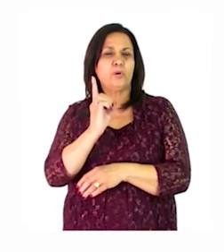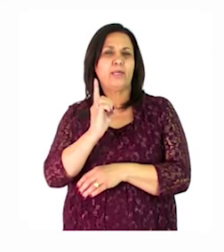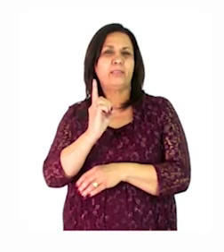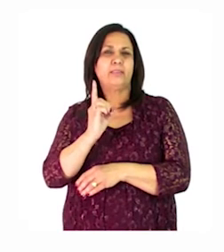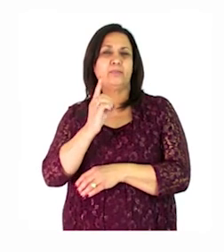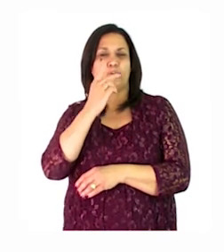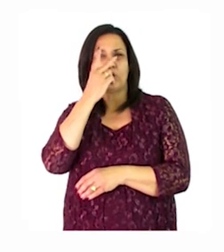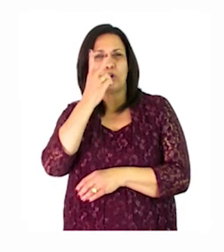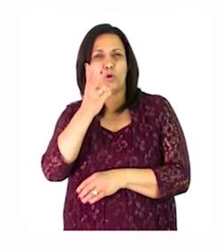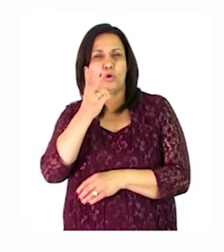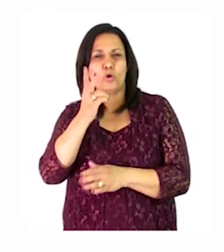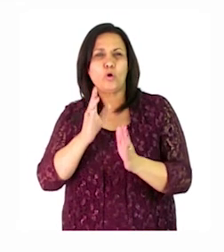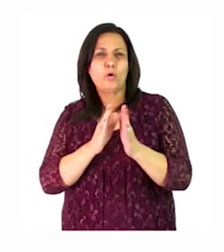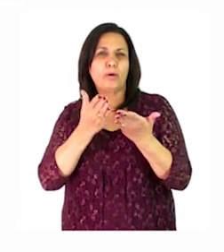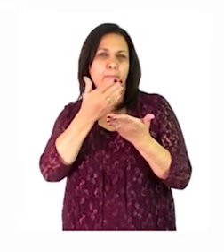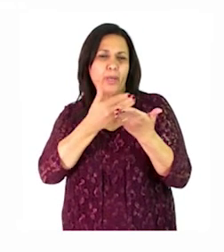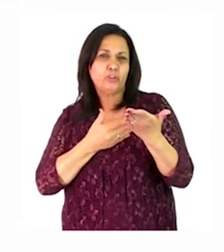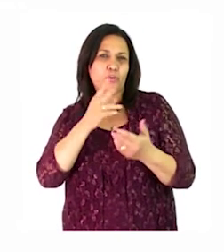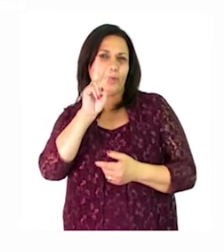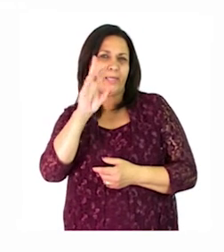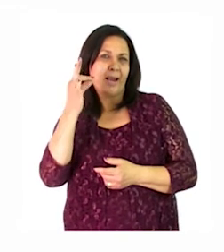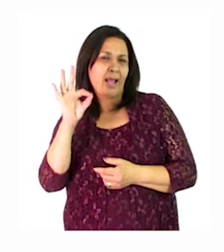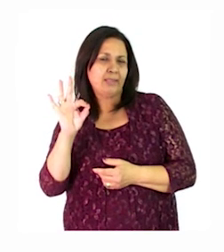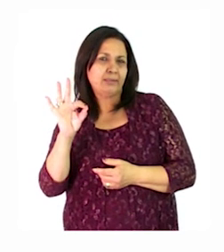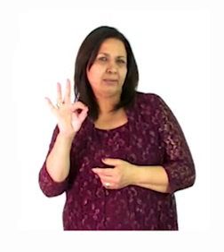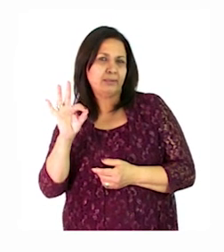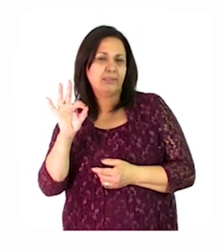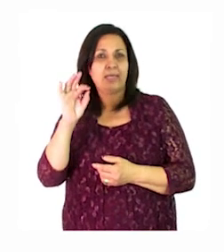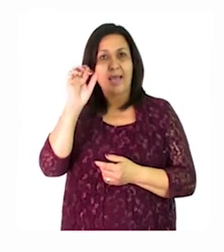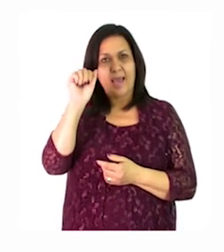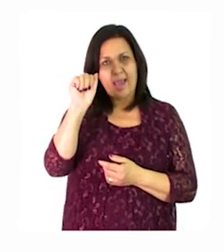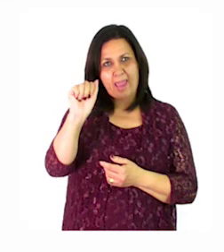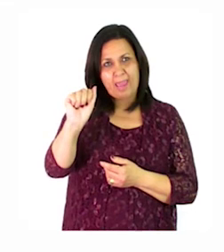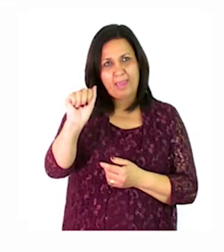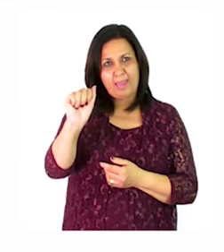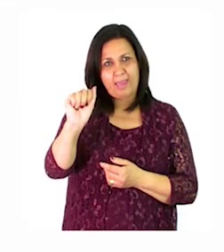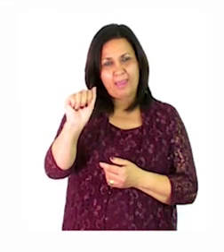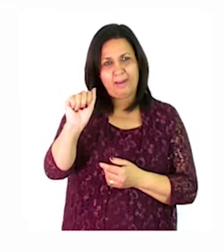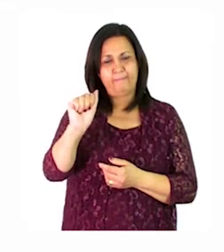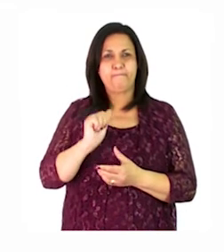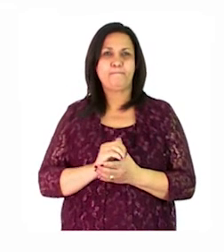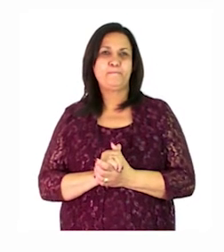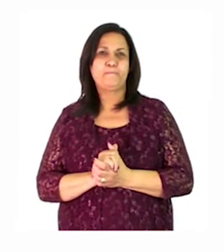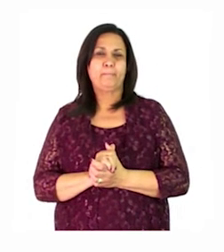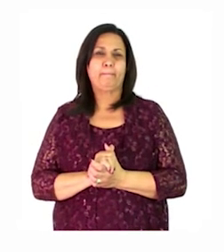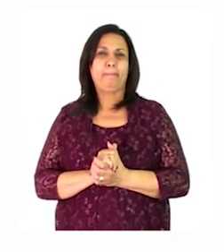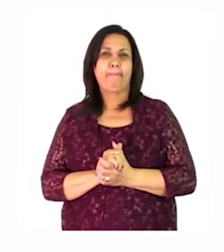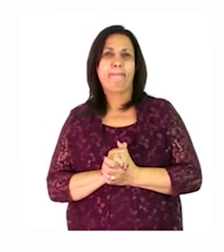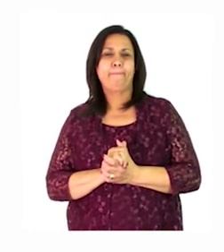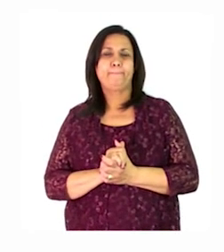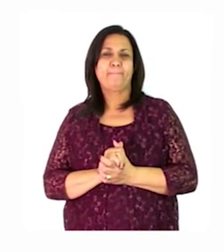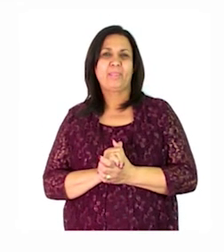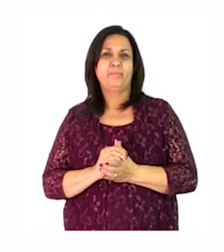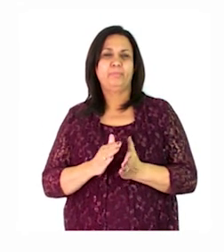can look on page 29, that is letter A. Then